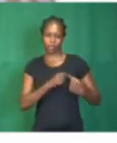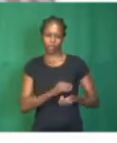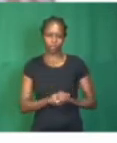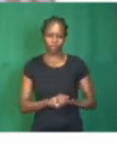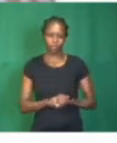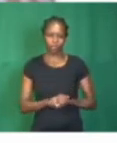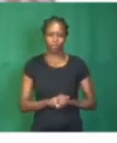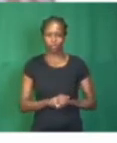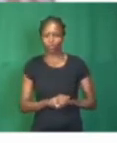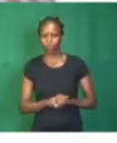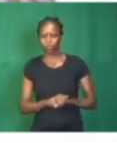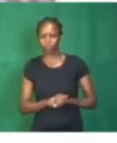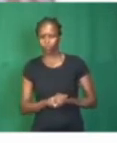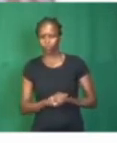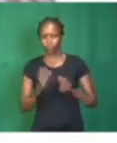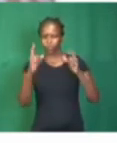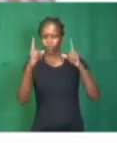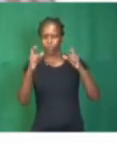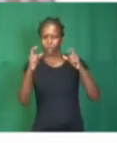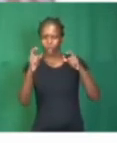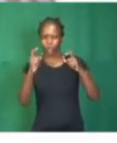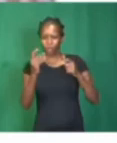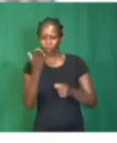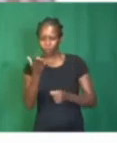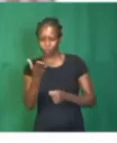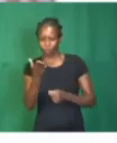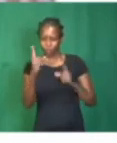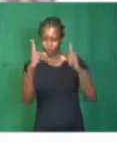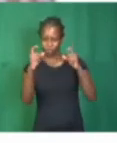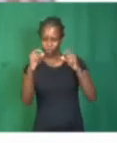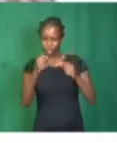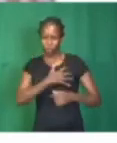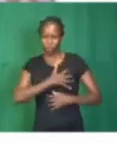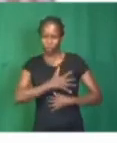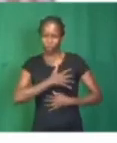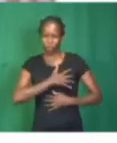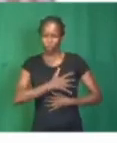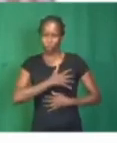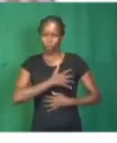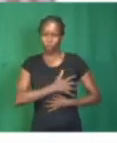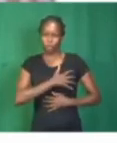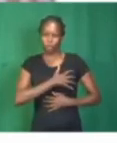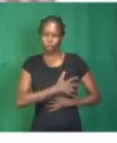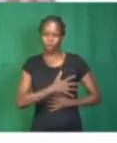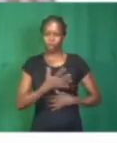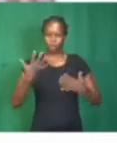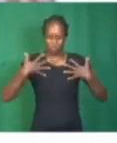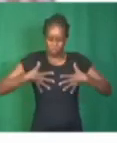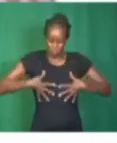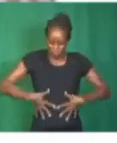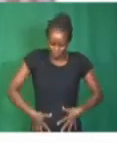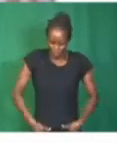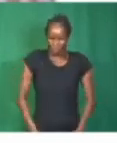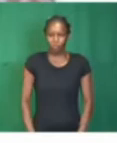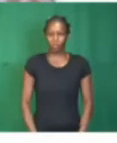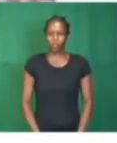line shows where the heart is. The heart acts as a pumping organ. It pumps blood to all the parts of the body,